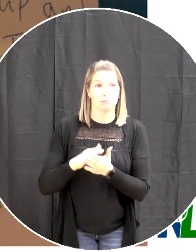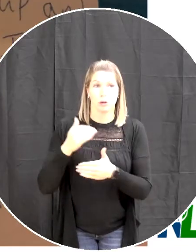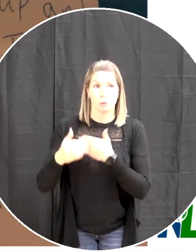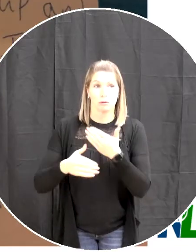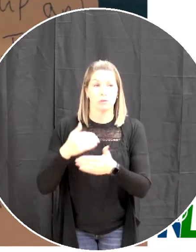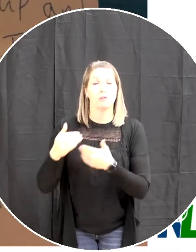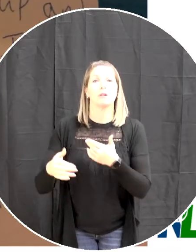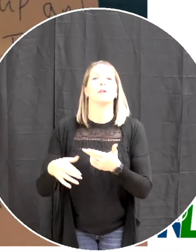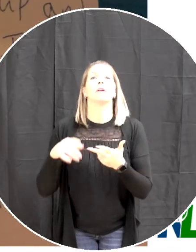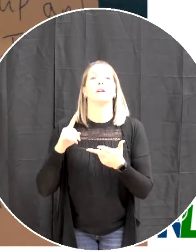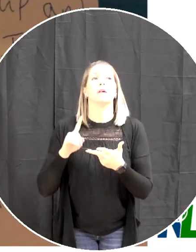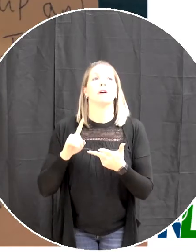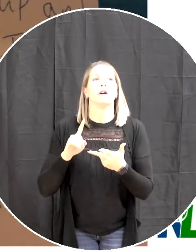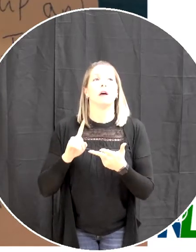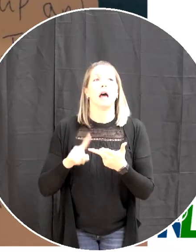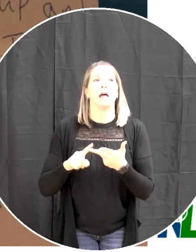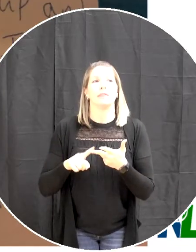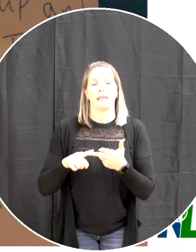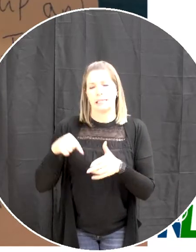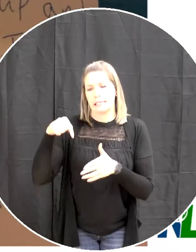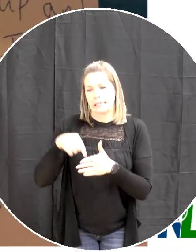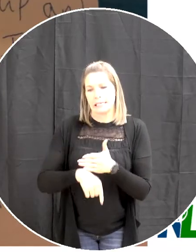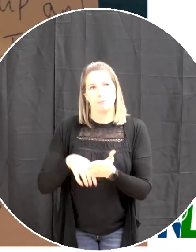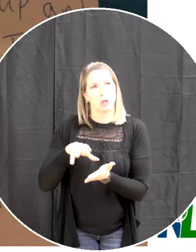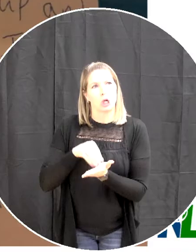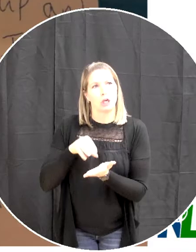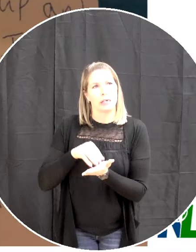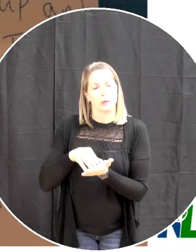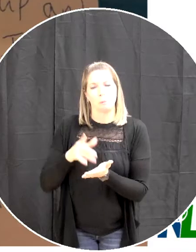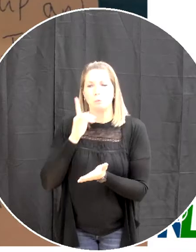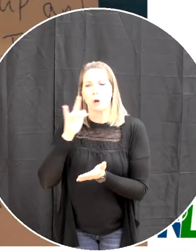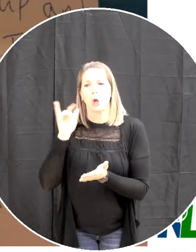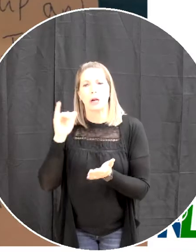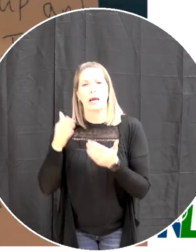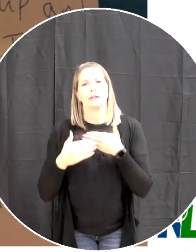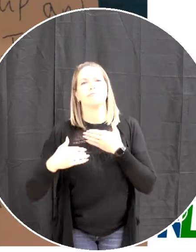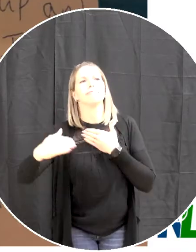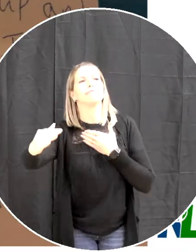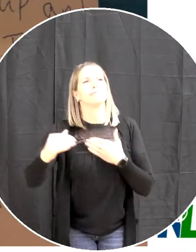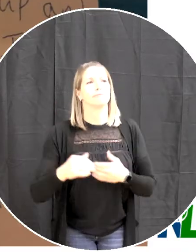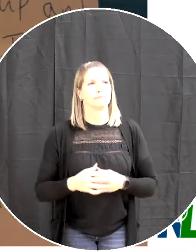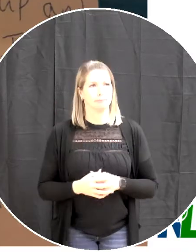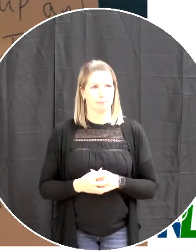of a reflection on deep learning and where we're going with new pedagogies for deep learning.